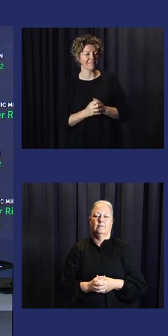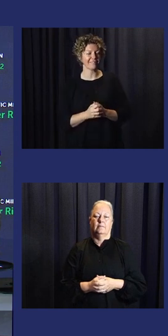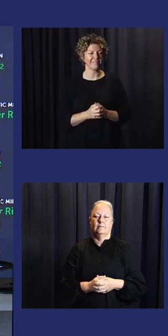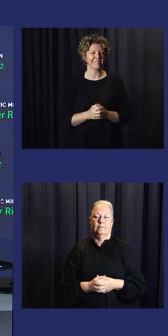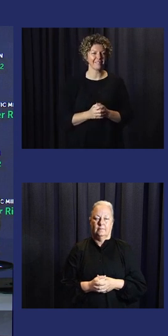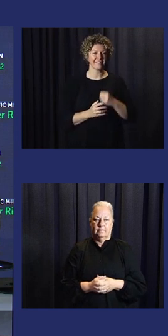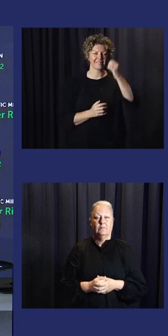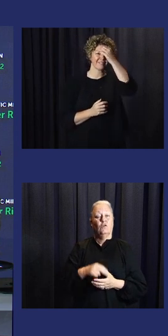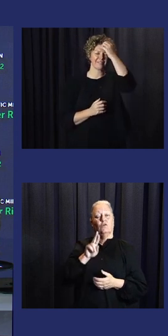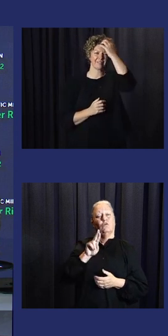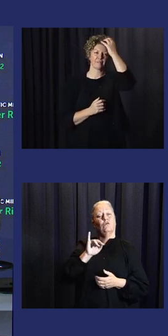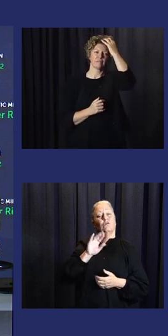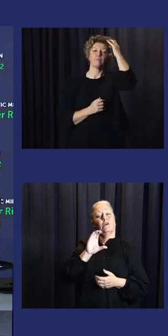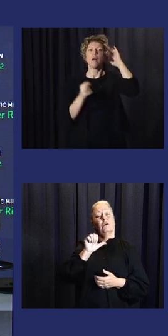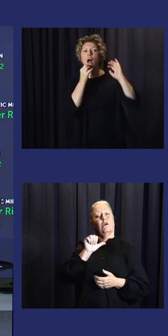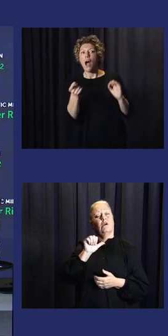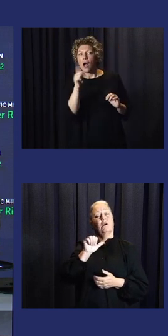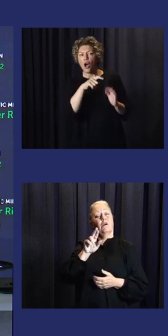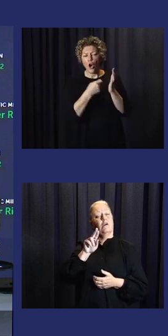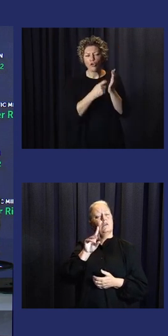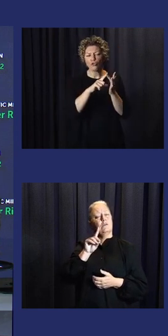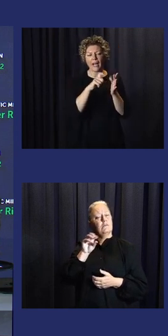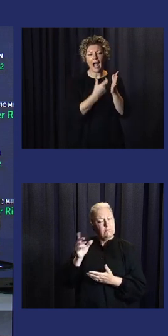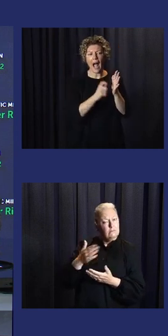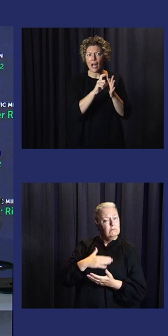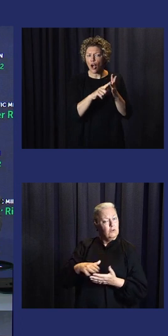So, Ricardo, do you have anything to add to that?